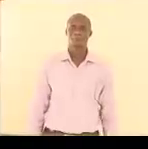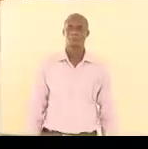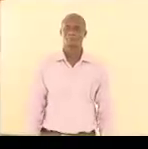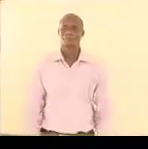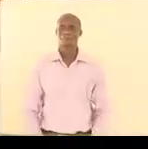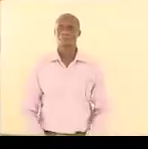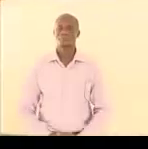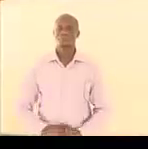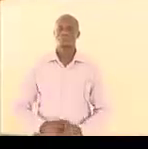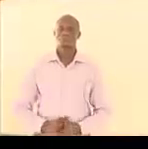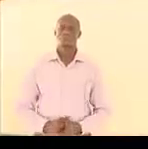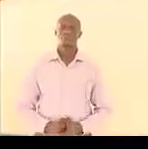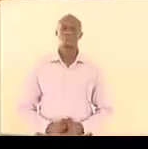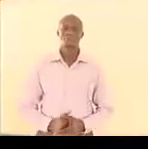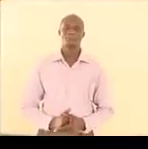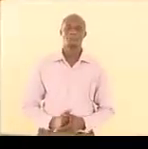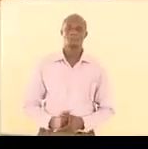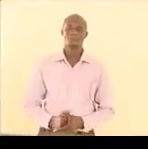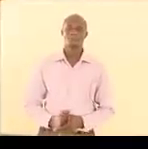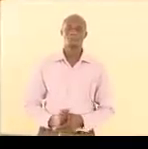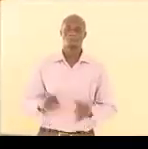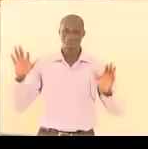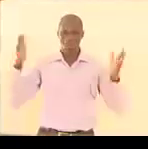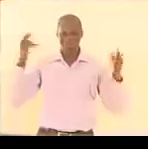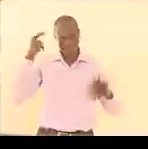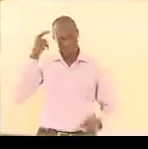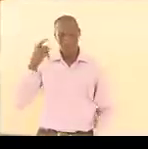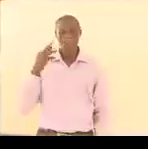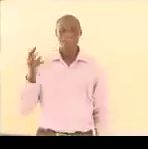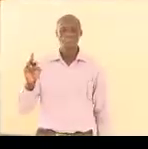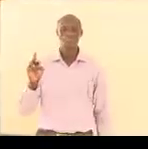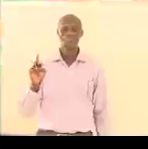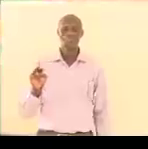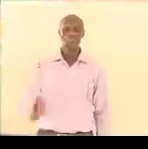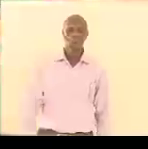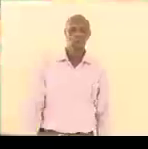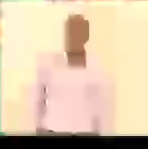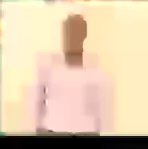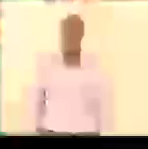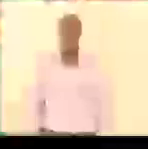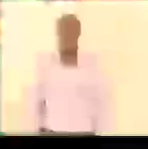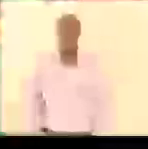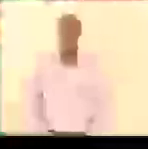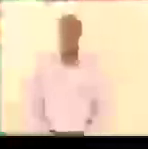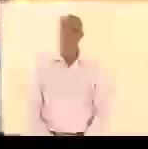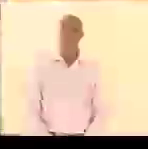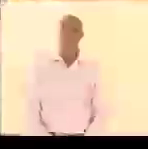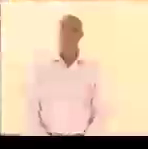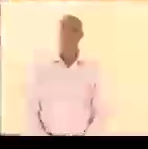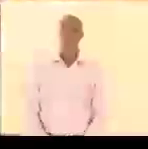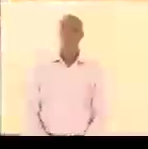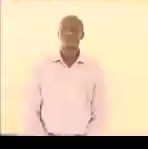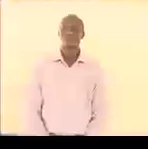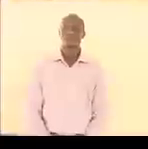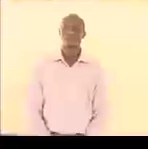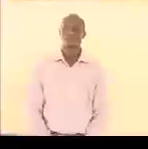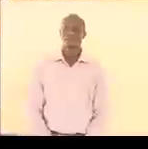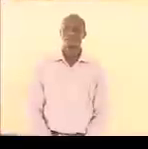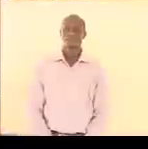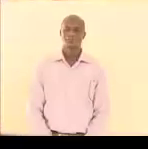and it becomes white as wool. This guy knows his scripture. Give him a round of applause. Mm-hmm. Yes.